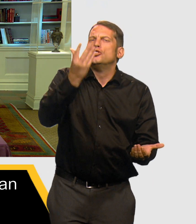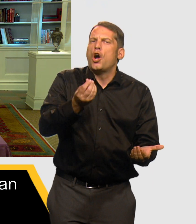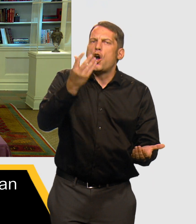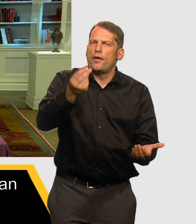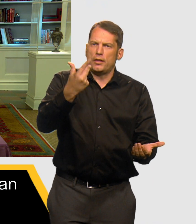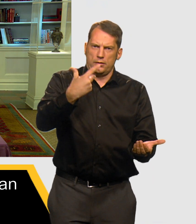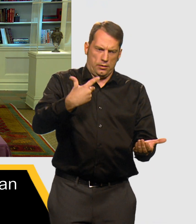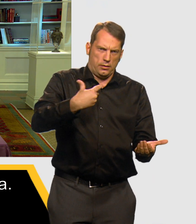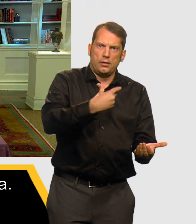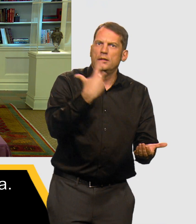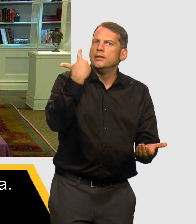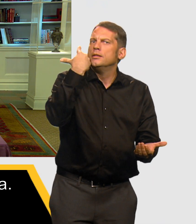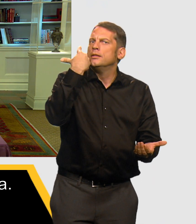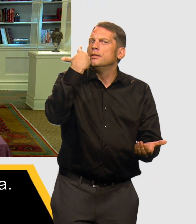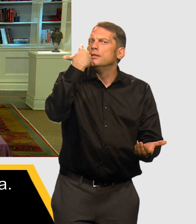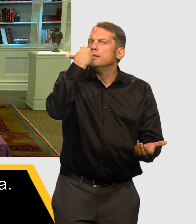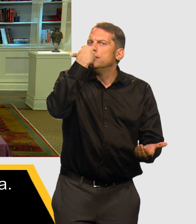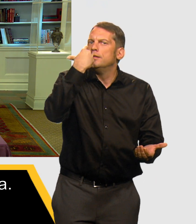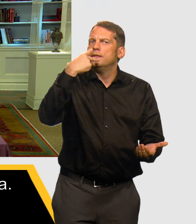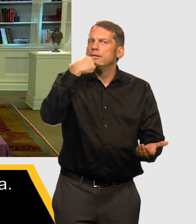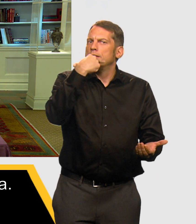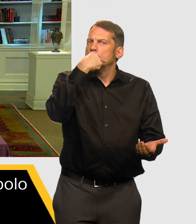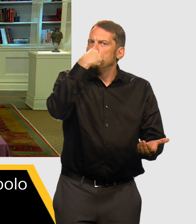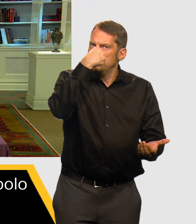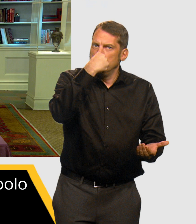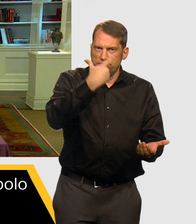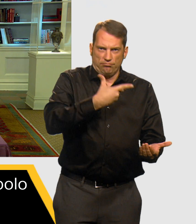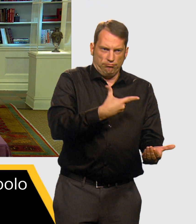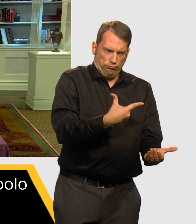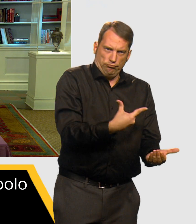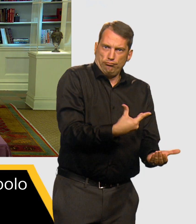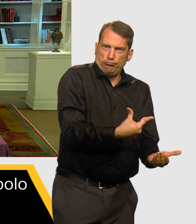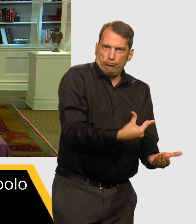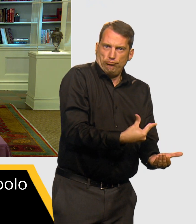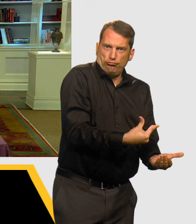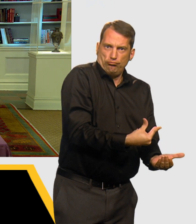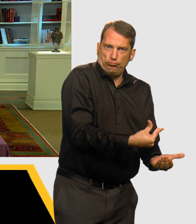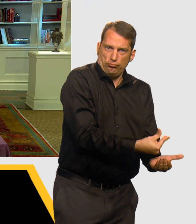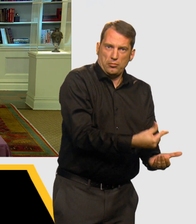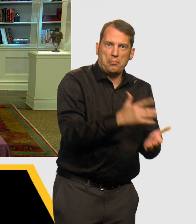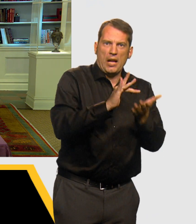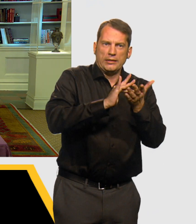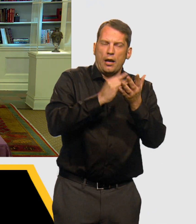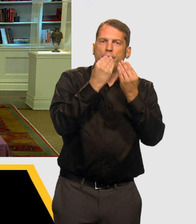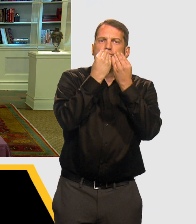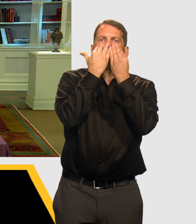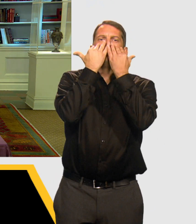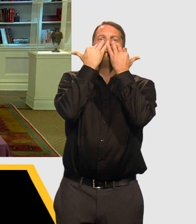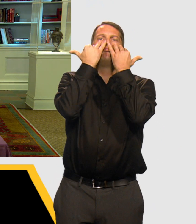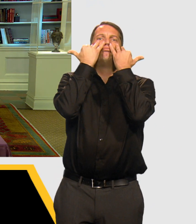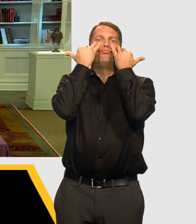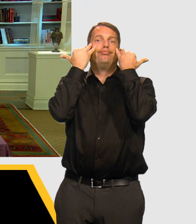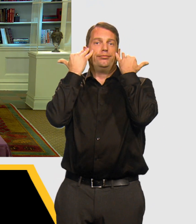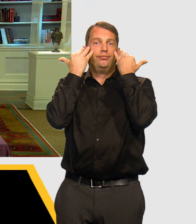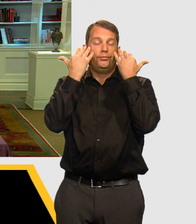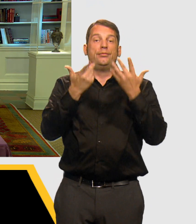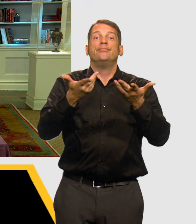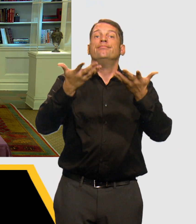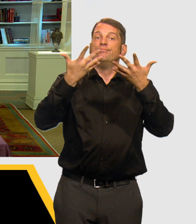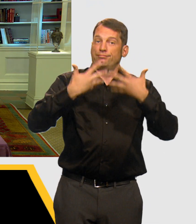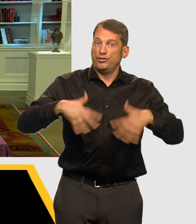Gently insert the Narcan into the person's nostril. Firmly press the plunger and spray the medication into the person's